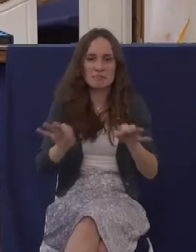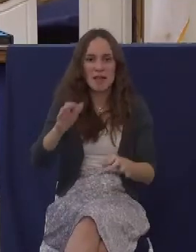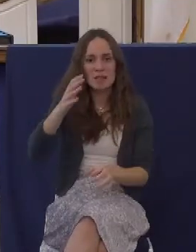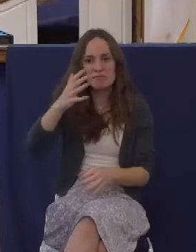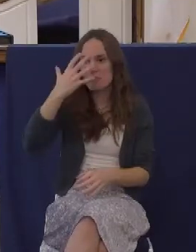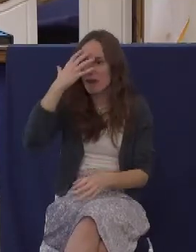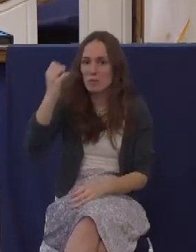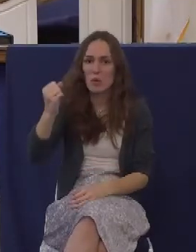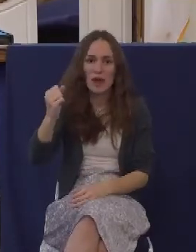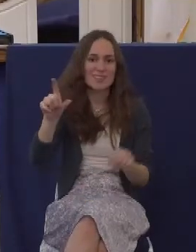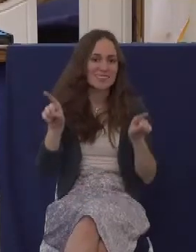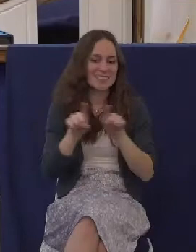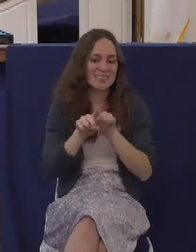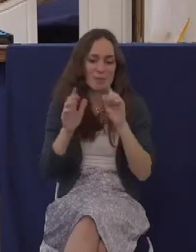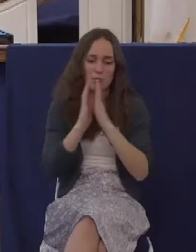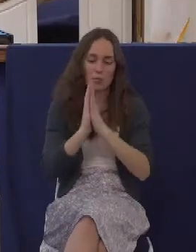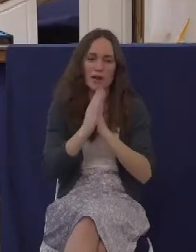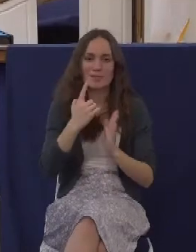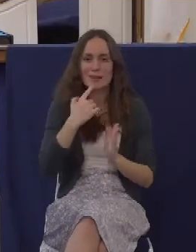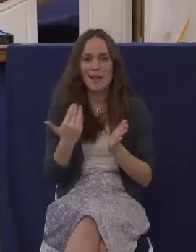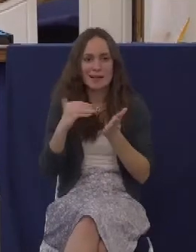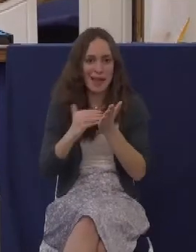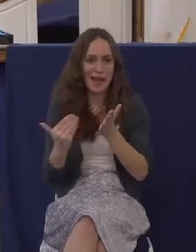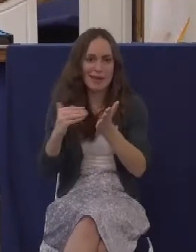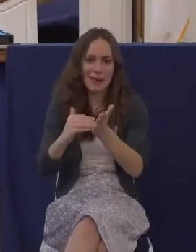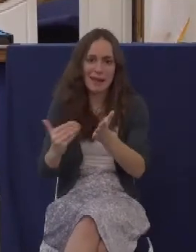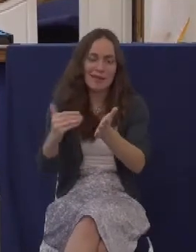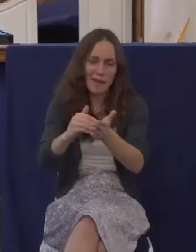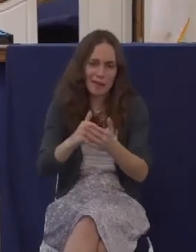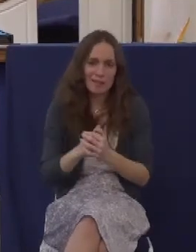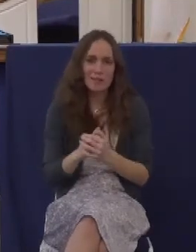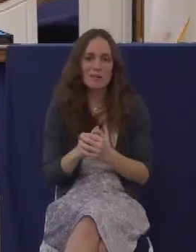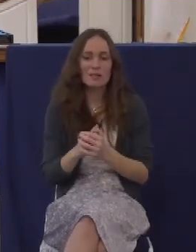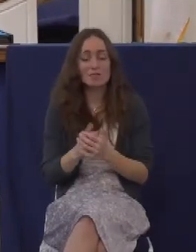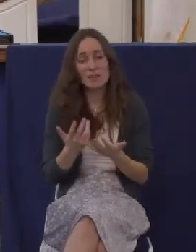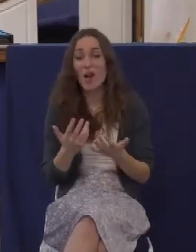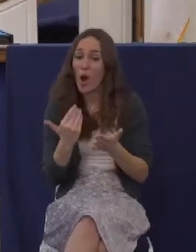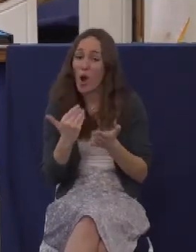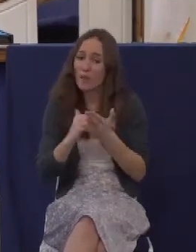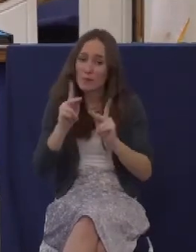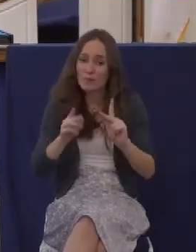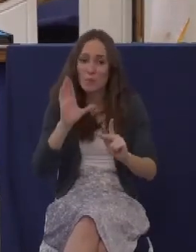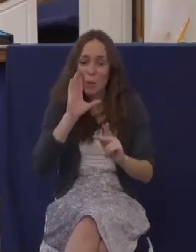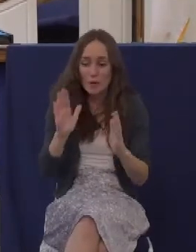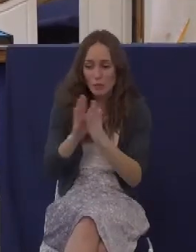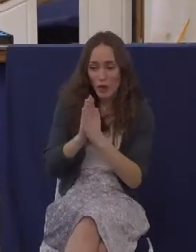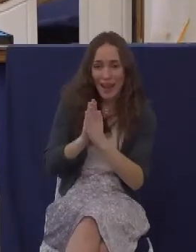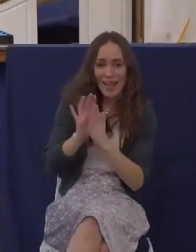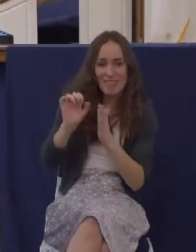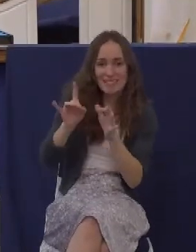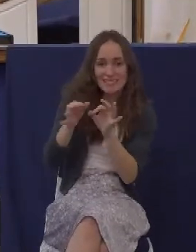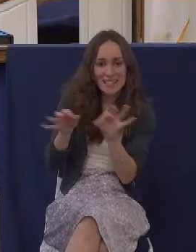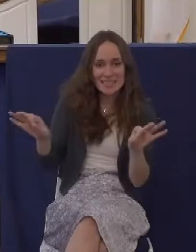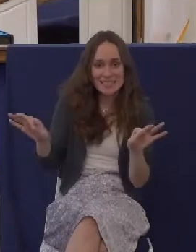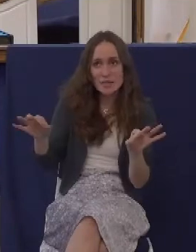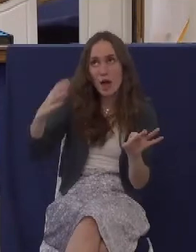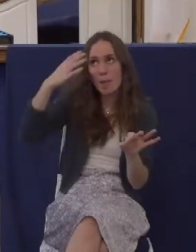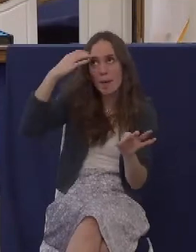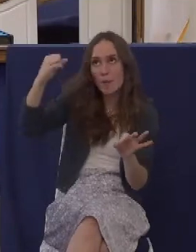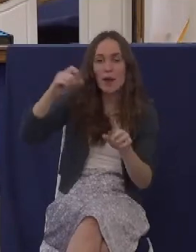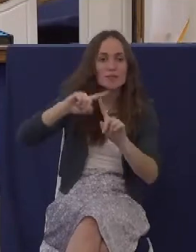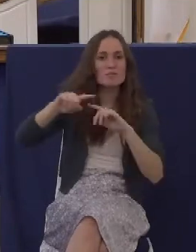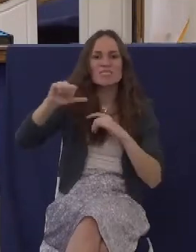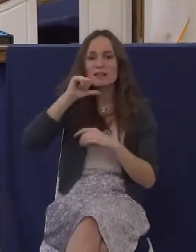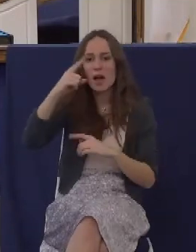memory. He said such prayers could be given with almost no attention being paid to what was said. They were routine. They